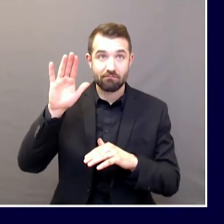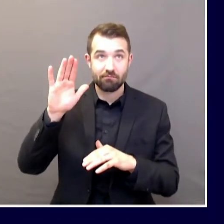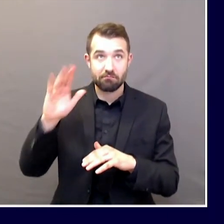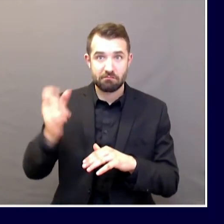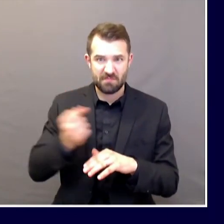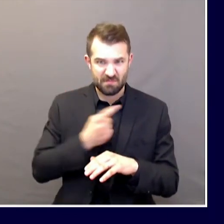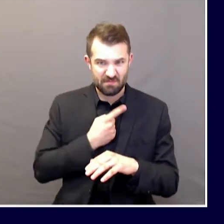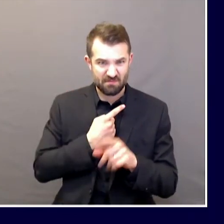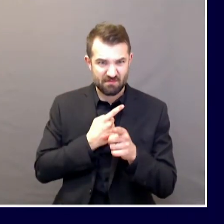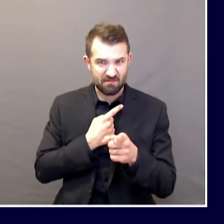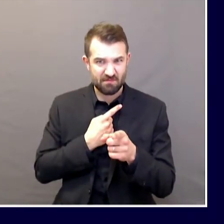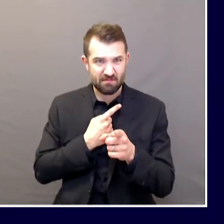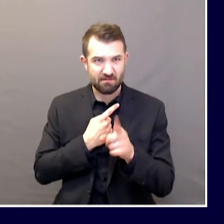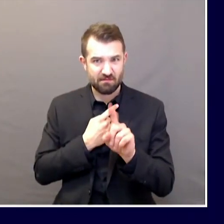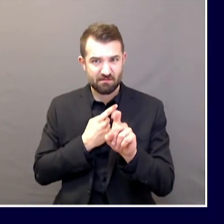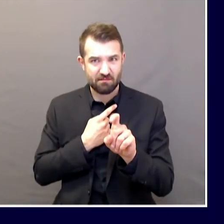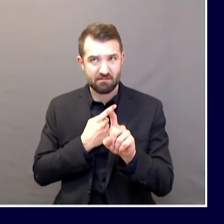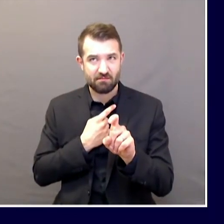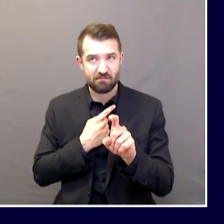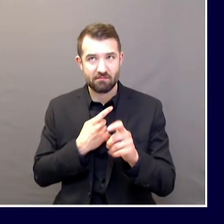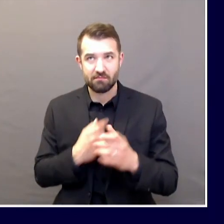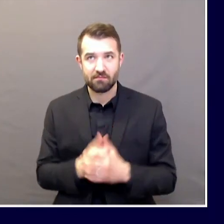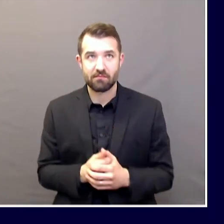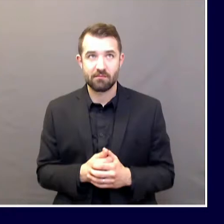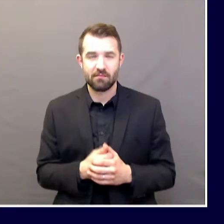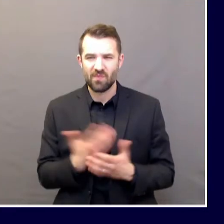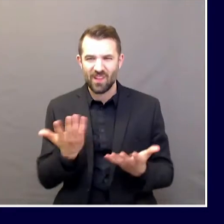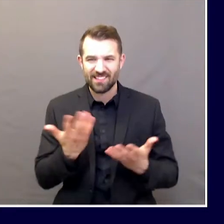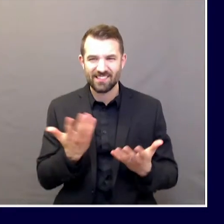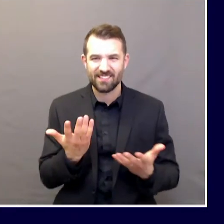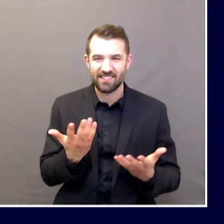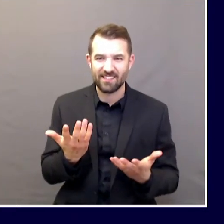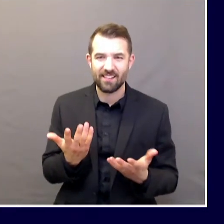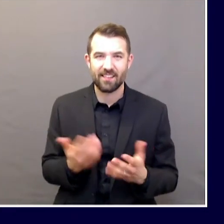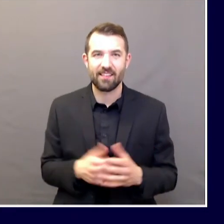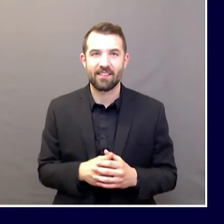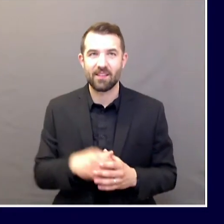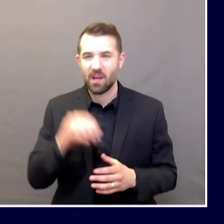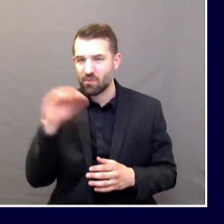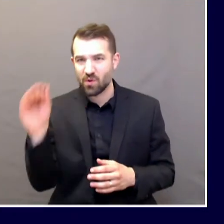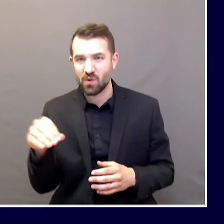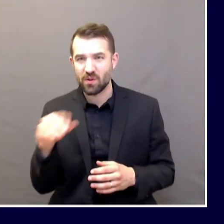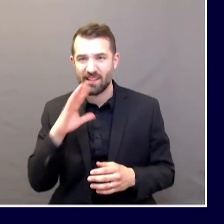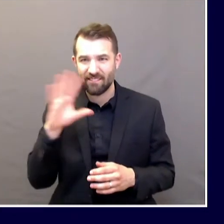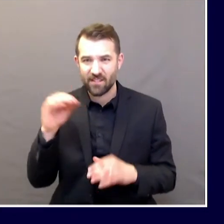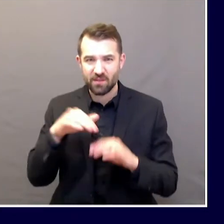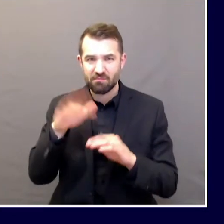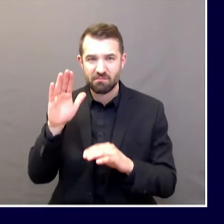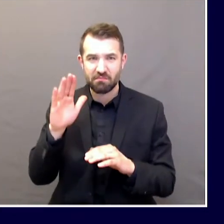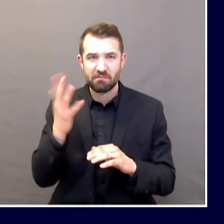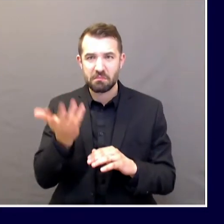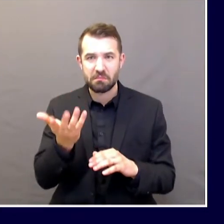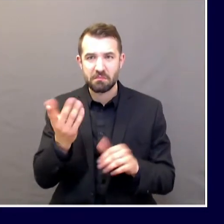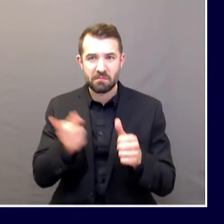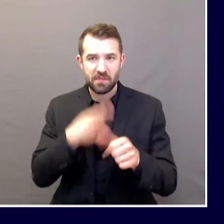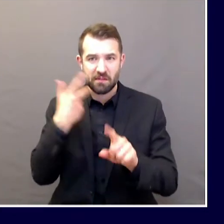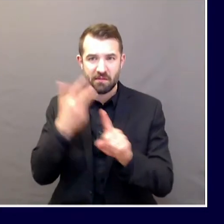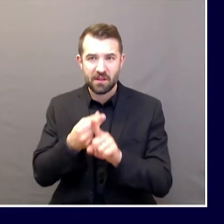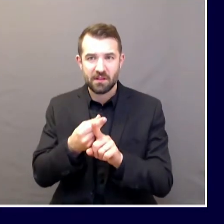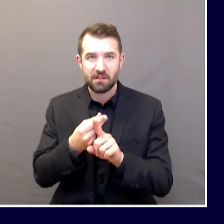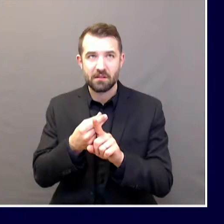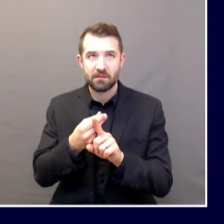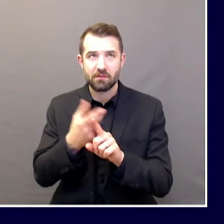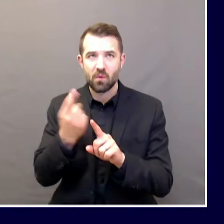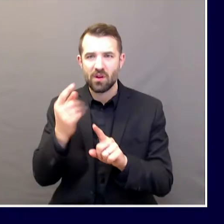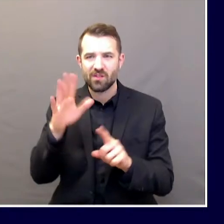Okay, what specific data, do you want to know what percentage of 50 plus have gotten their first dose? Their what